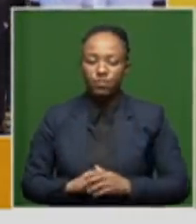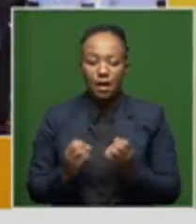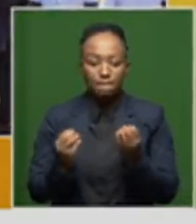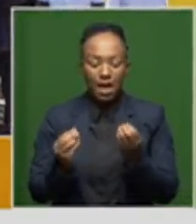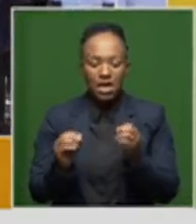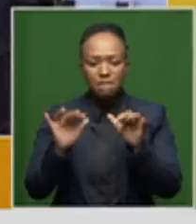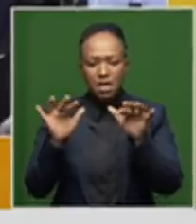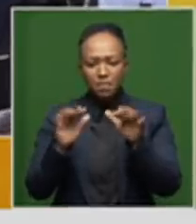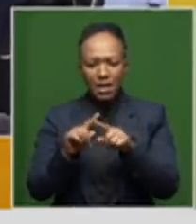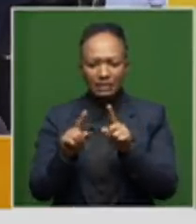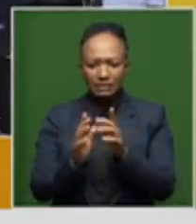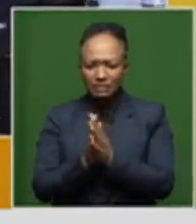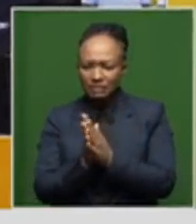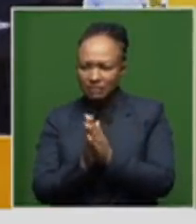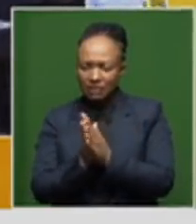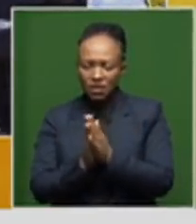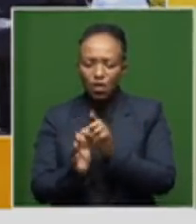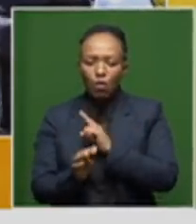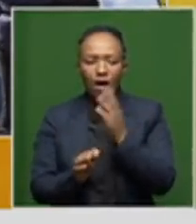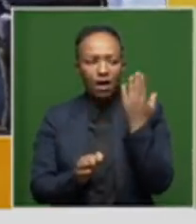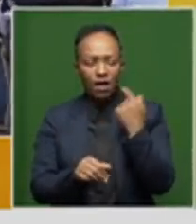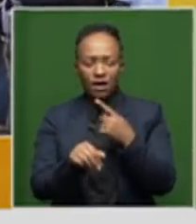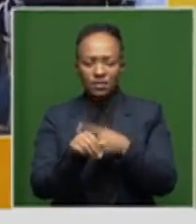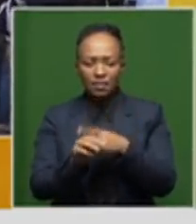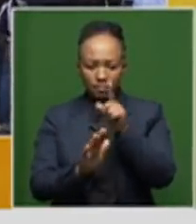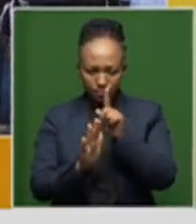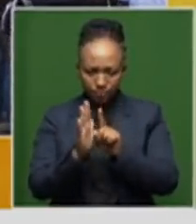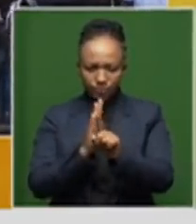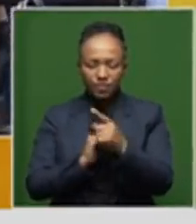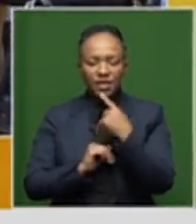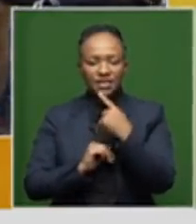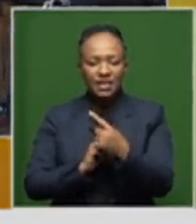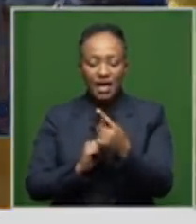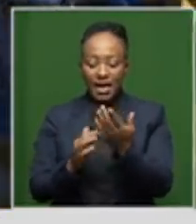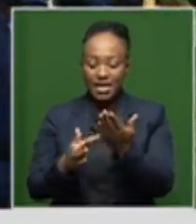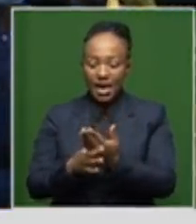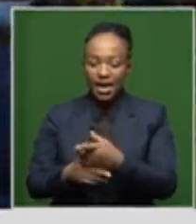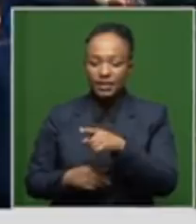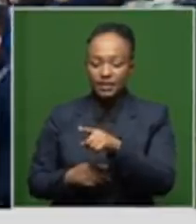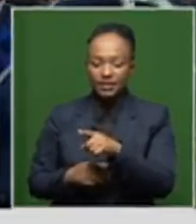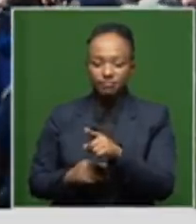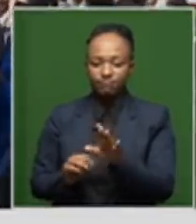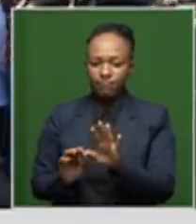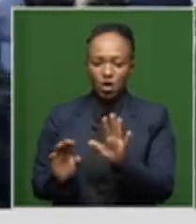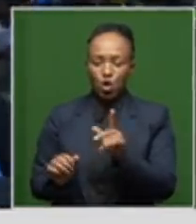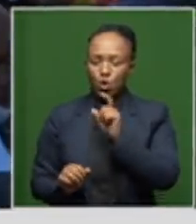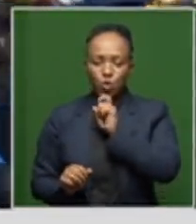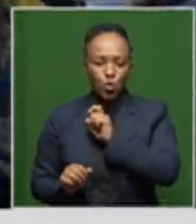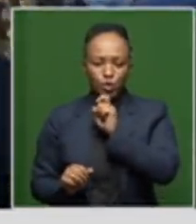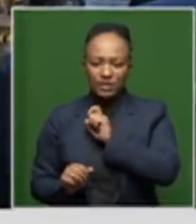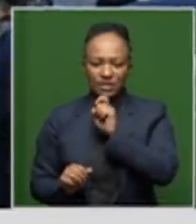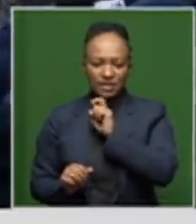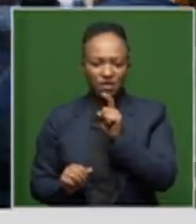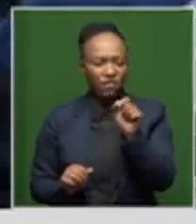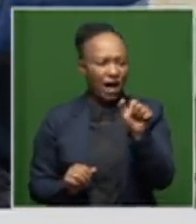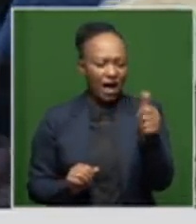have spoken about him. The last time he appeared here, he had said that this case must not be used by others for